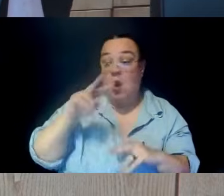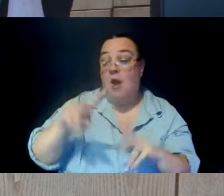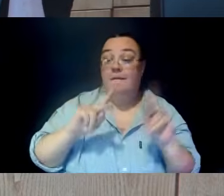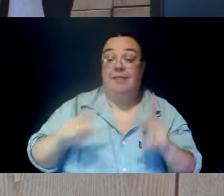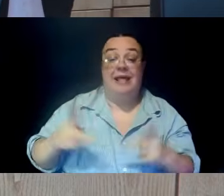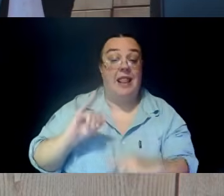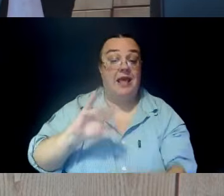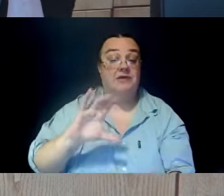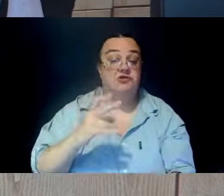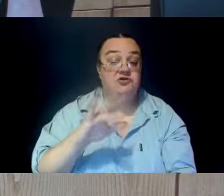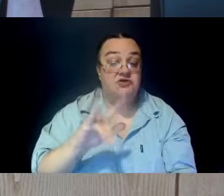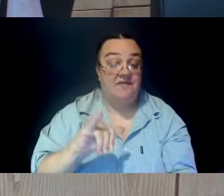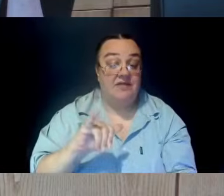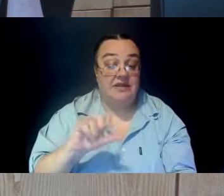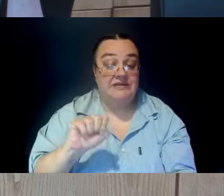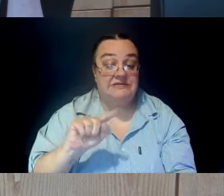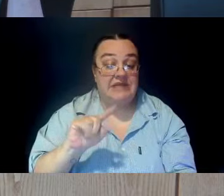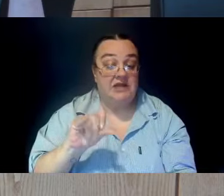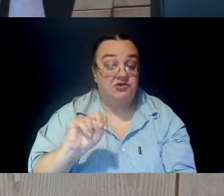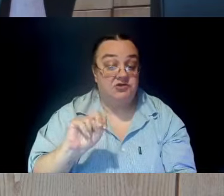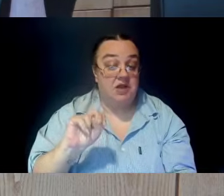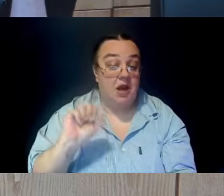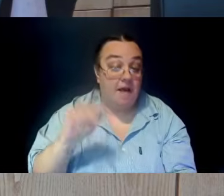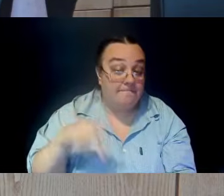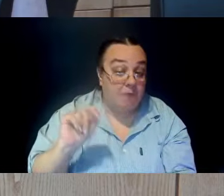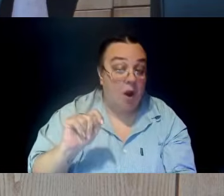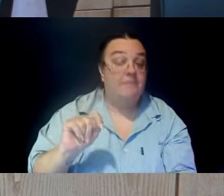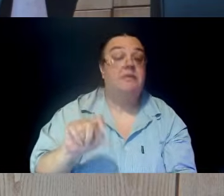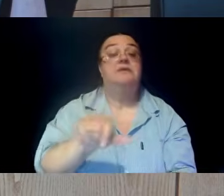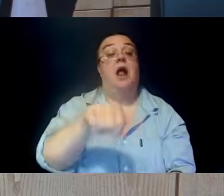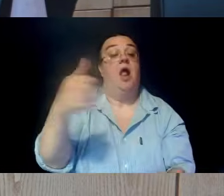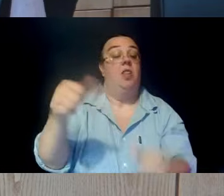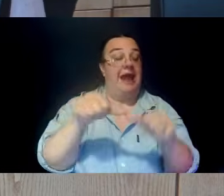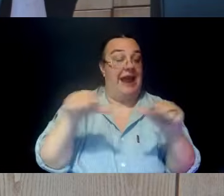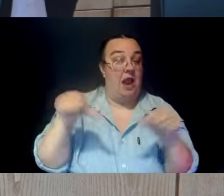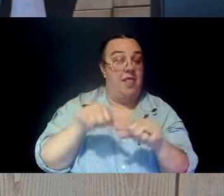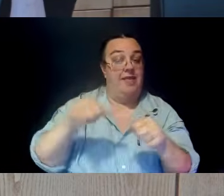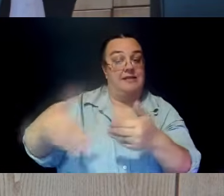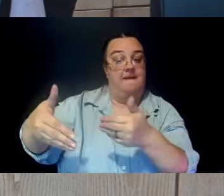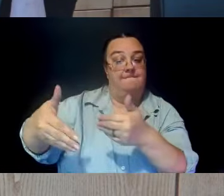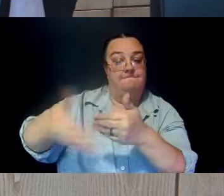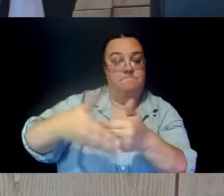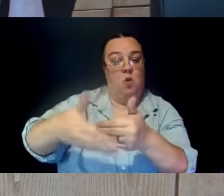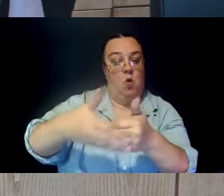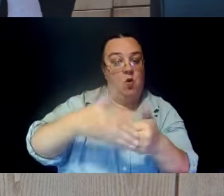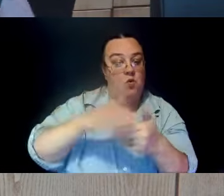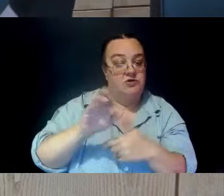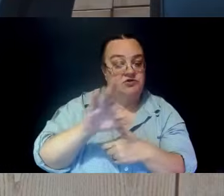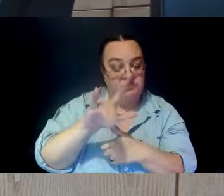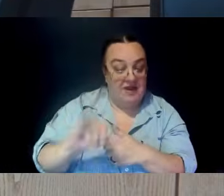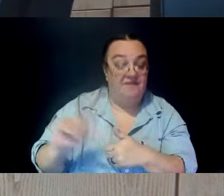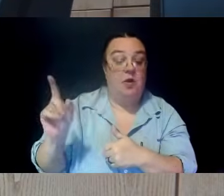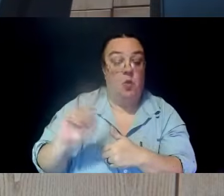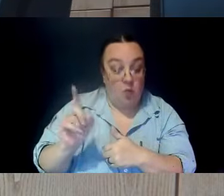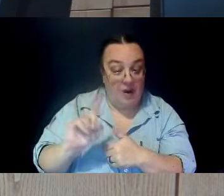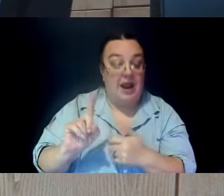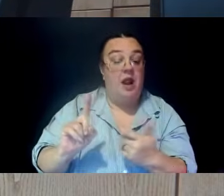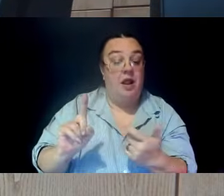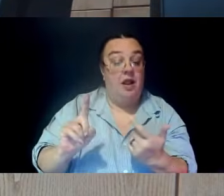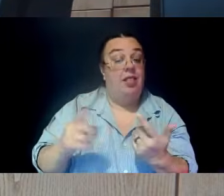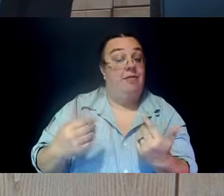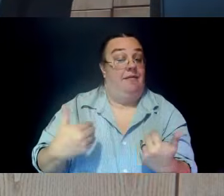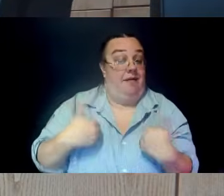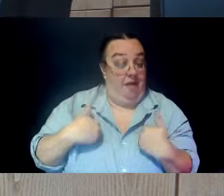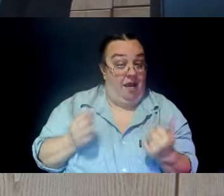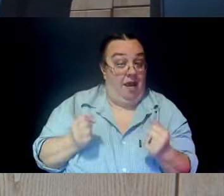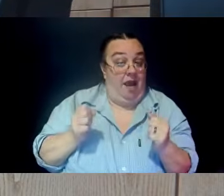Station Apartments and other areas bordering on Cheverly where there were opportunities to bring